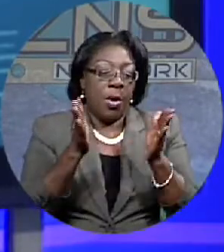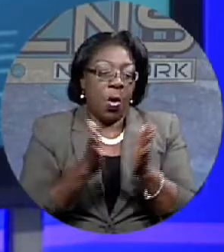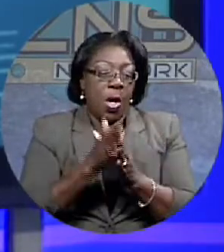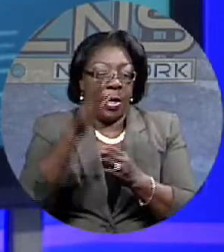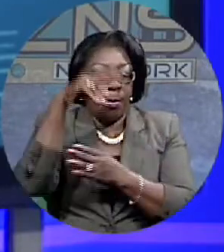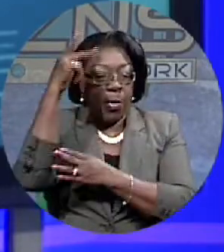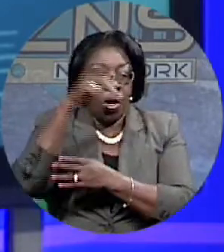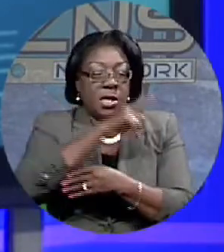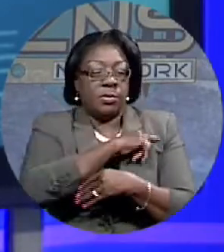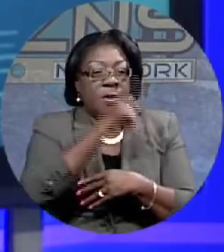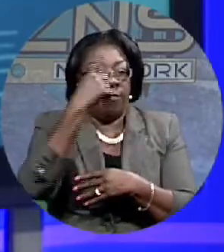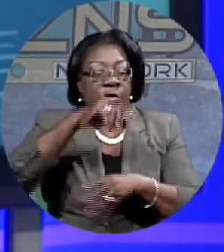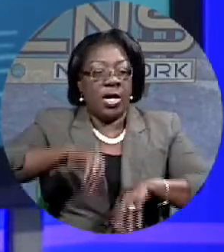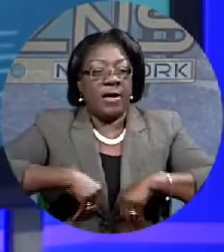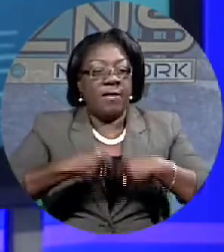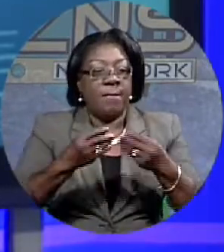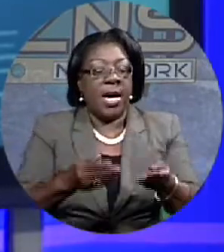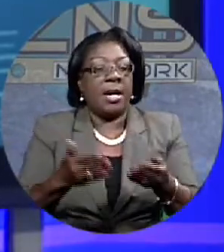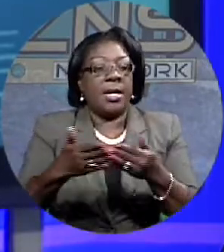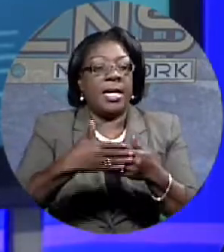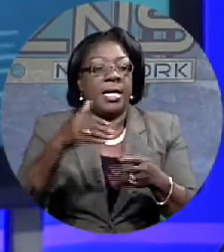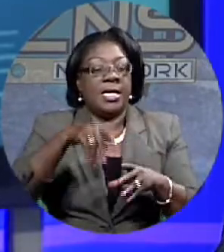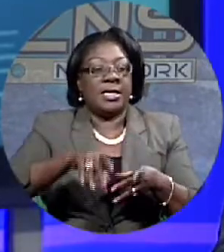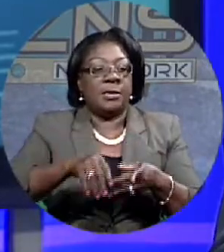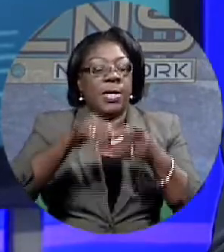back in such a tangible way.